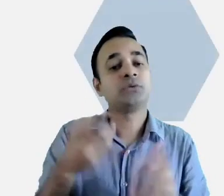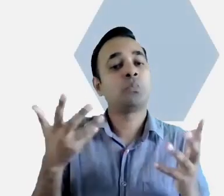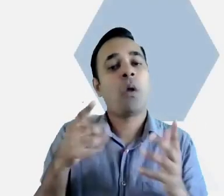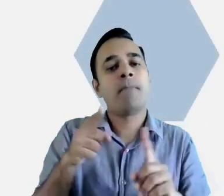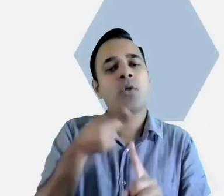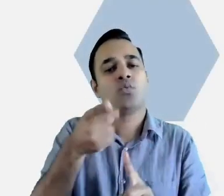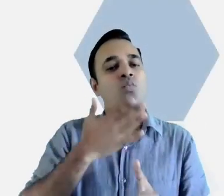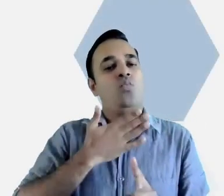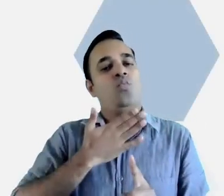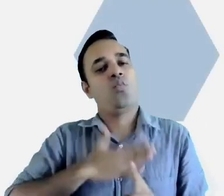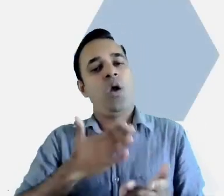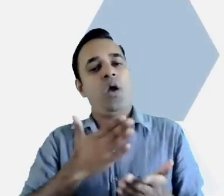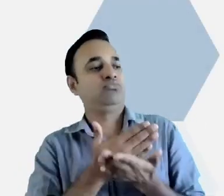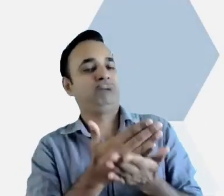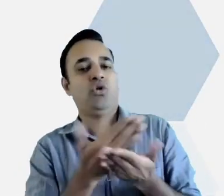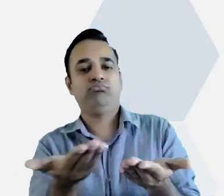Mr. Rossi?